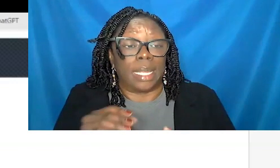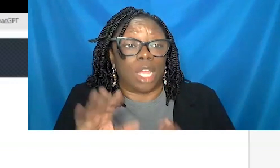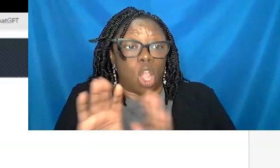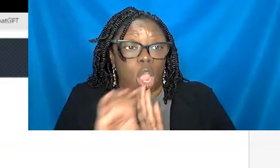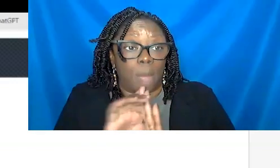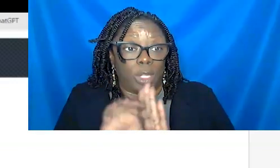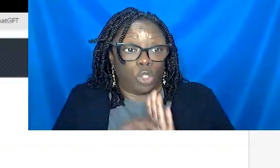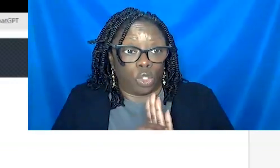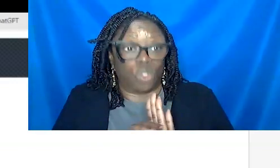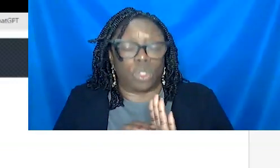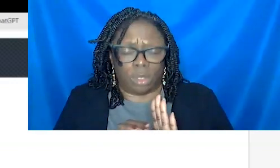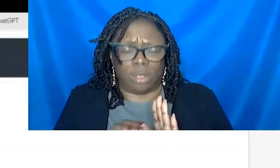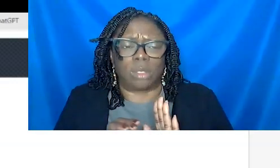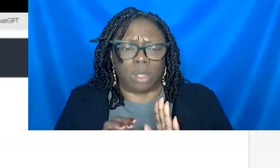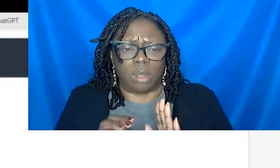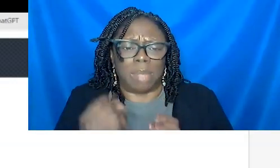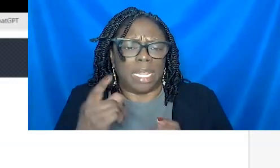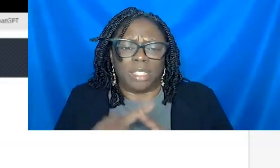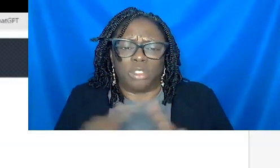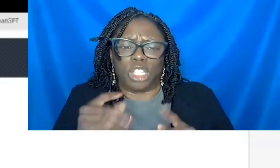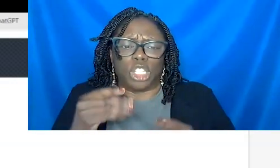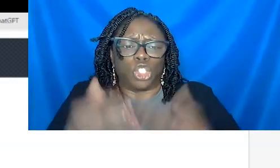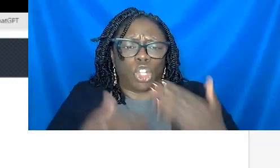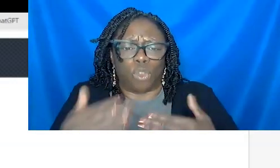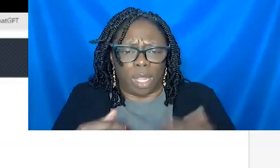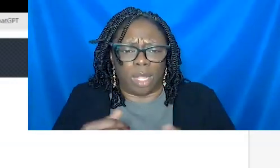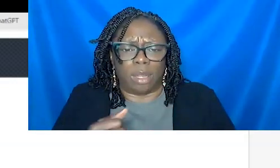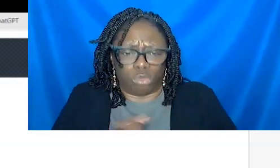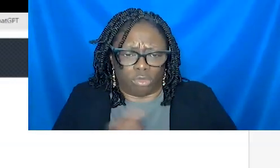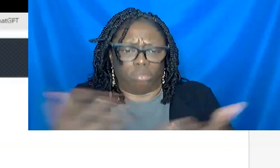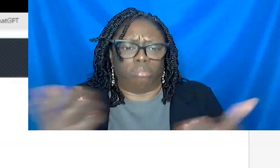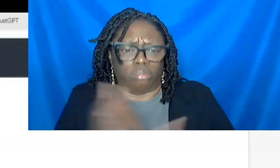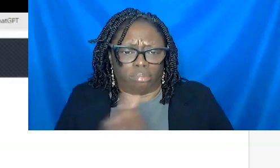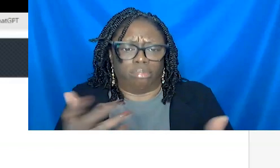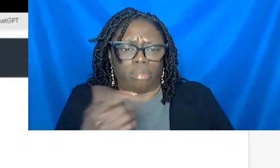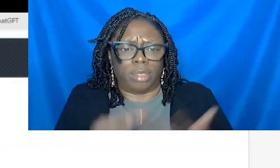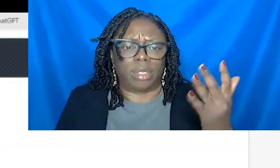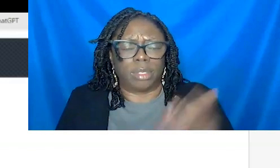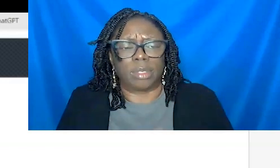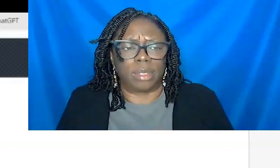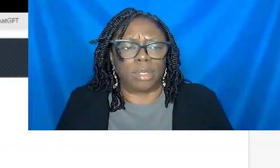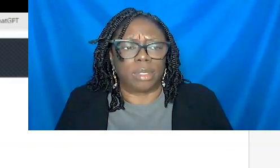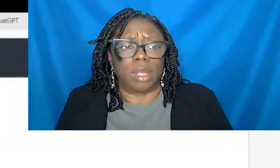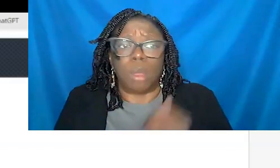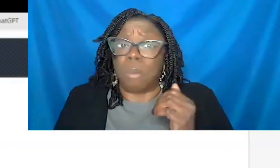are all sorts of other types of generative stuff, but those are the two most common ones. And by far, text is